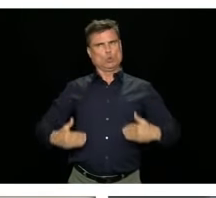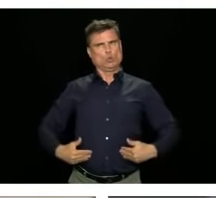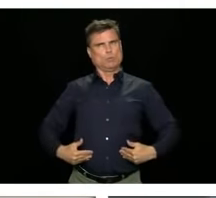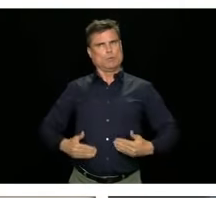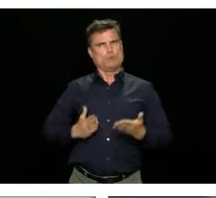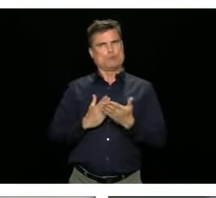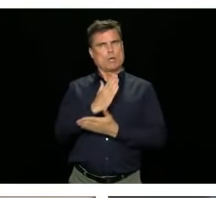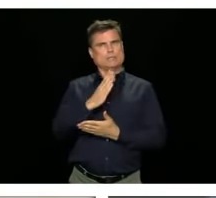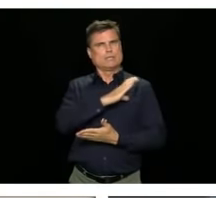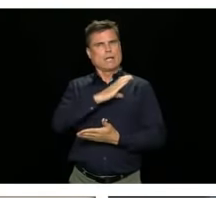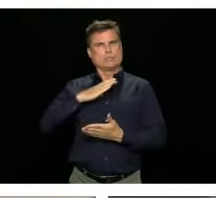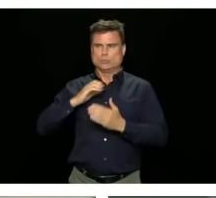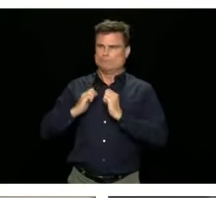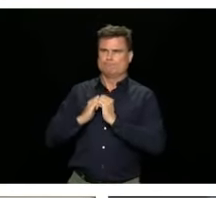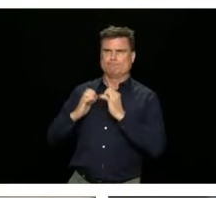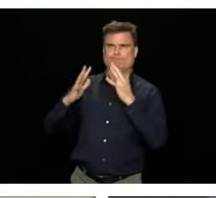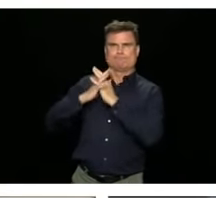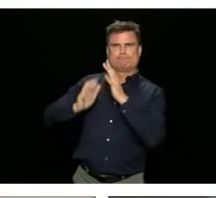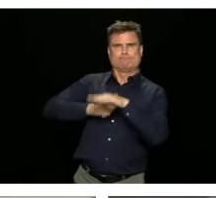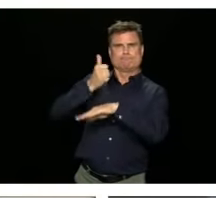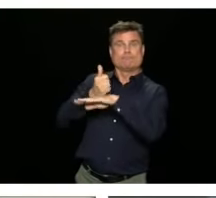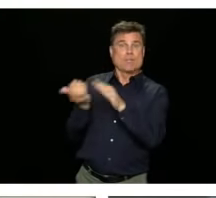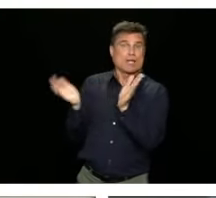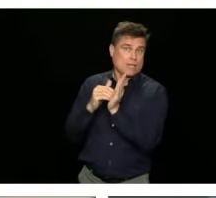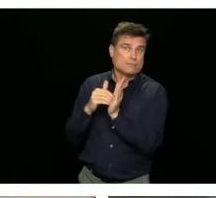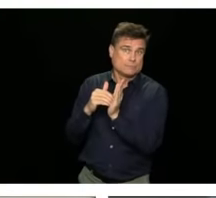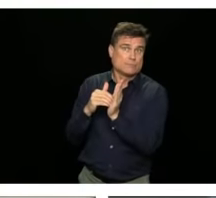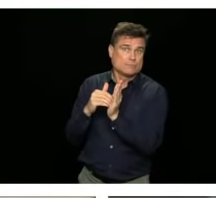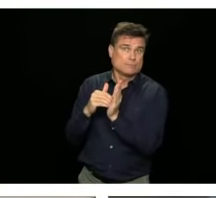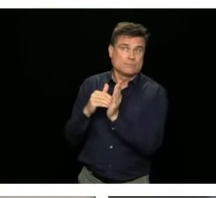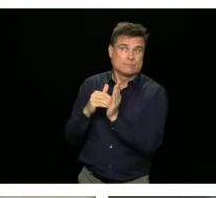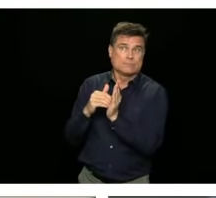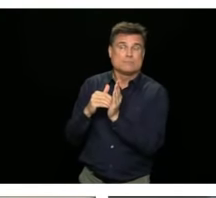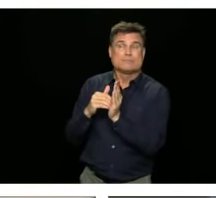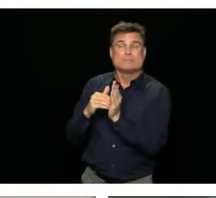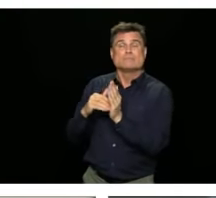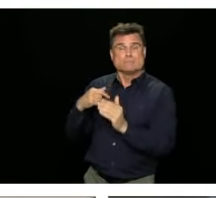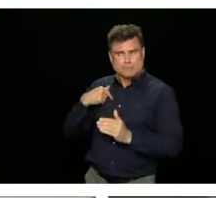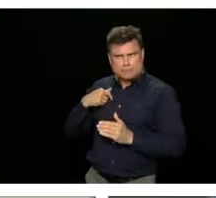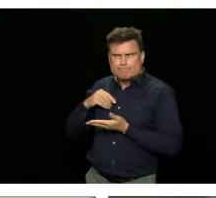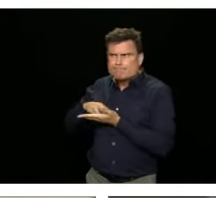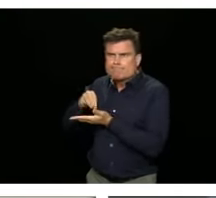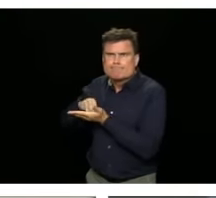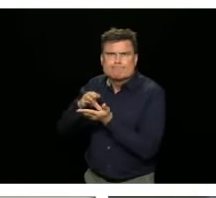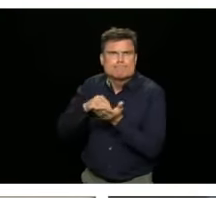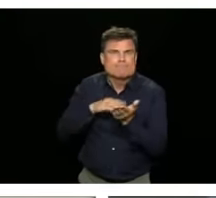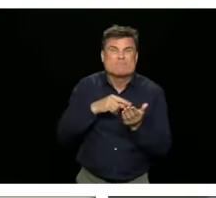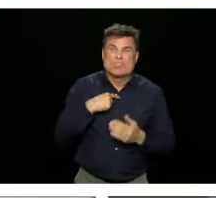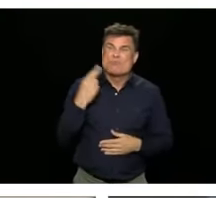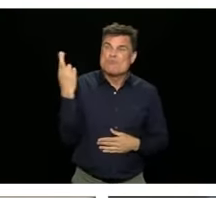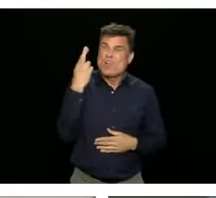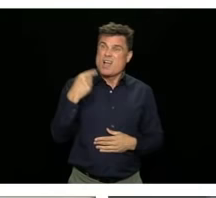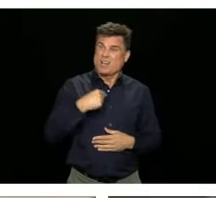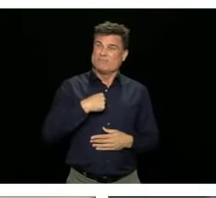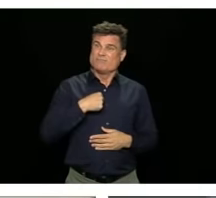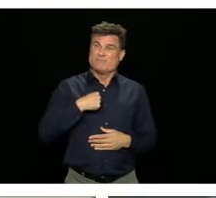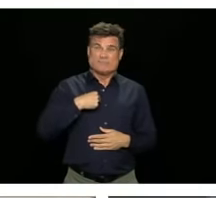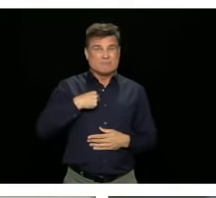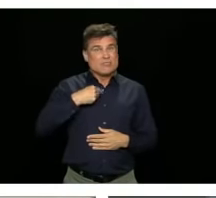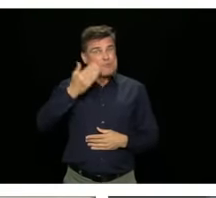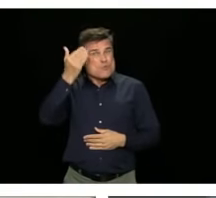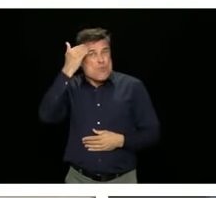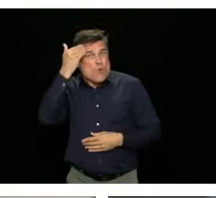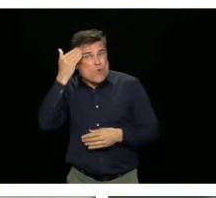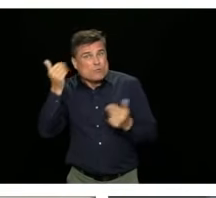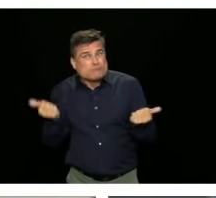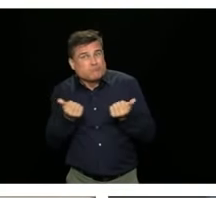that as I learn, I realize I don't know enough and I have more learning to do. And I think in the last few weeks in particular,